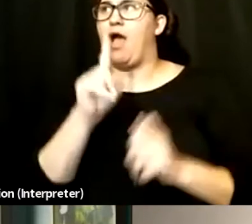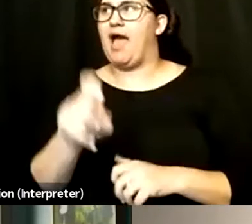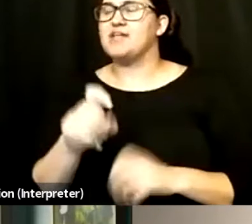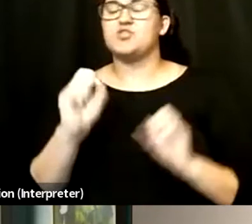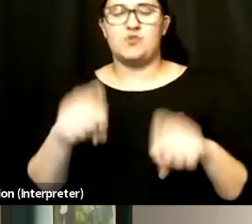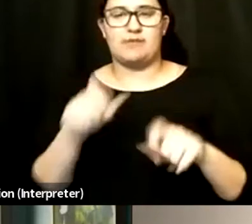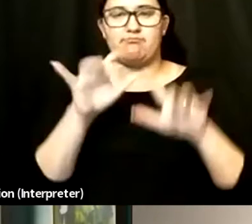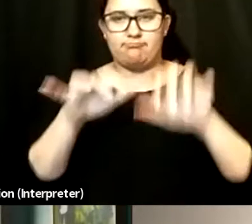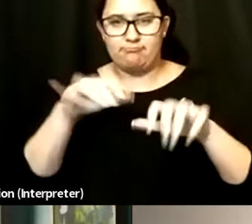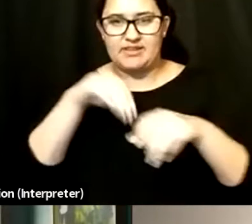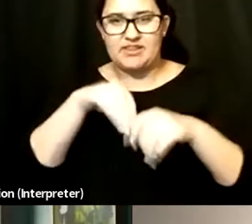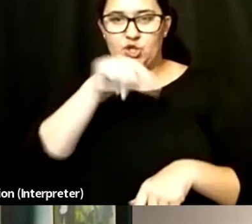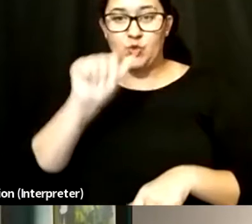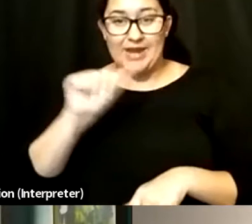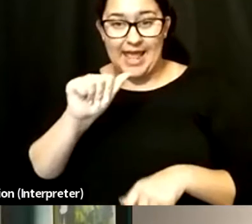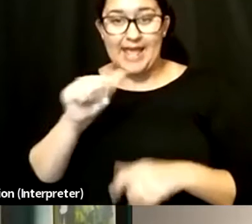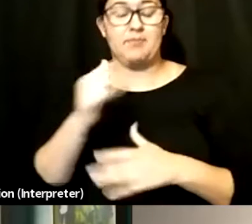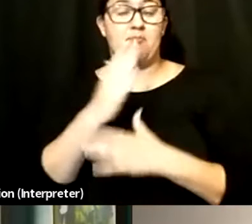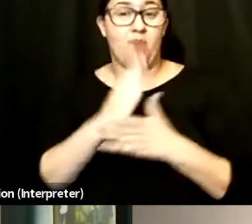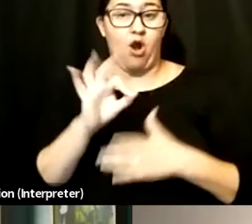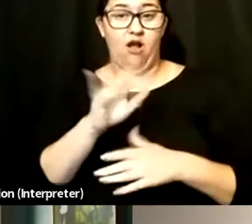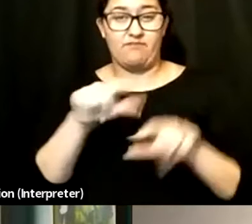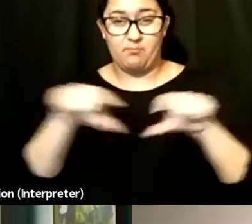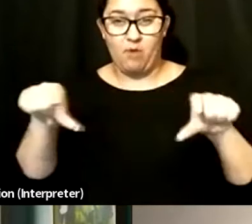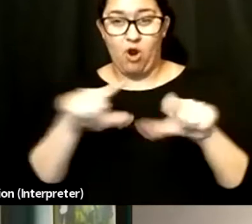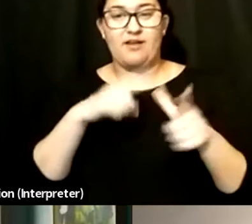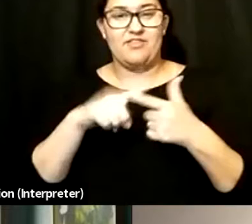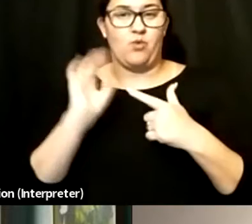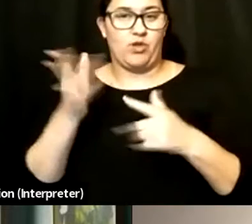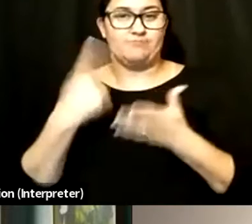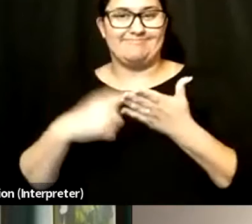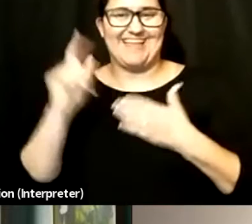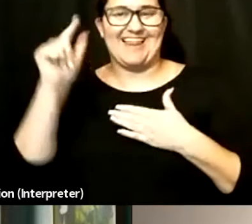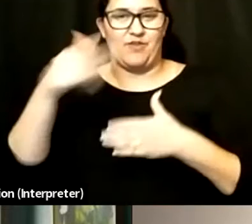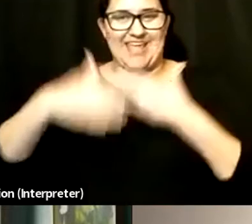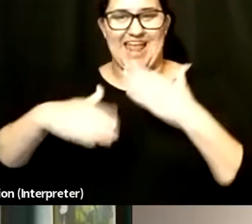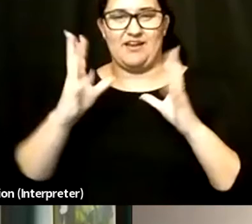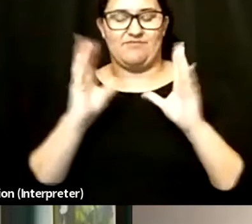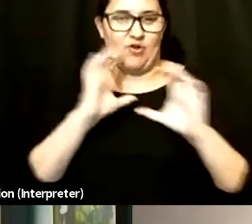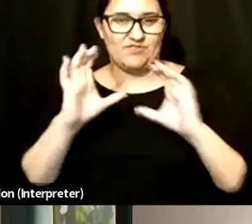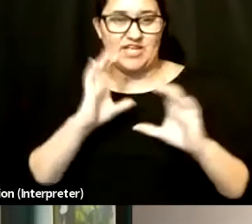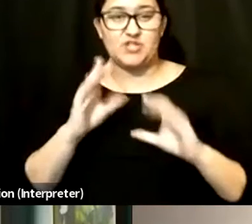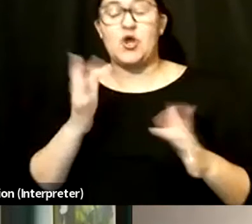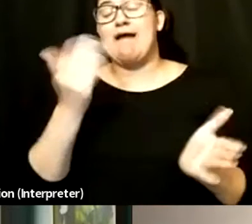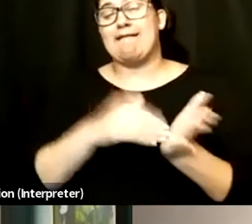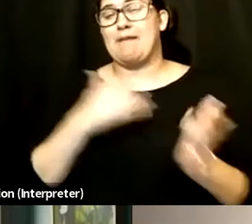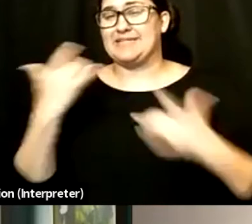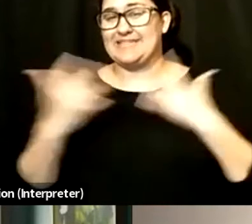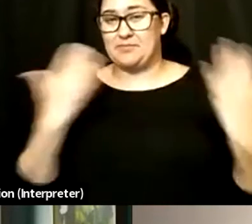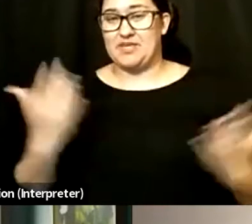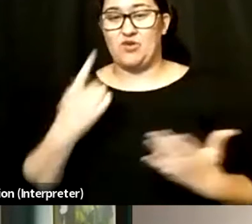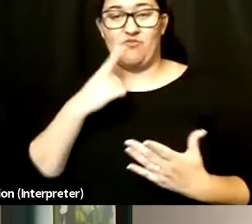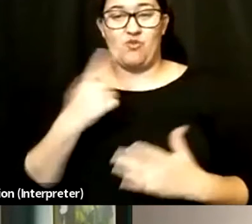of the webinar. So let's get started. I, once again, am so excited to be joined by 3